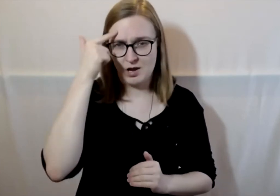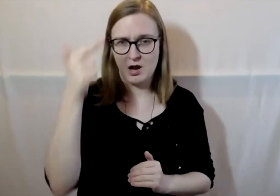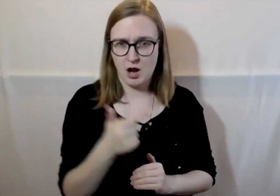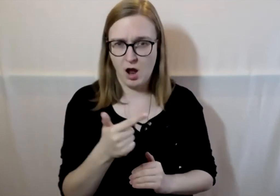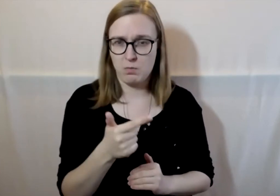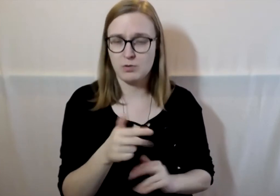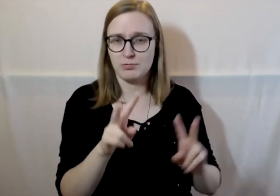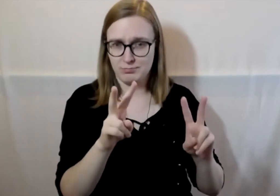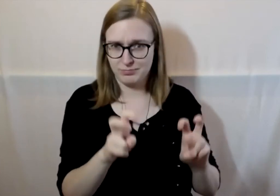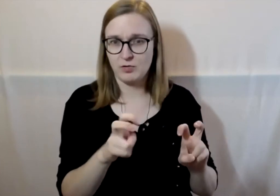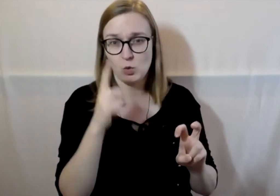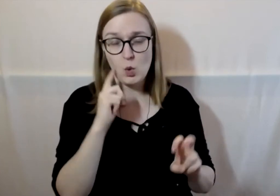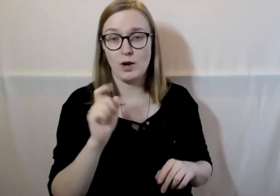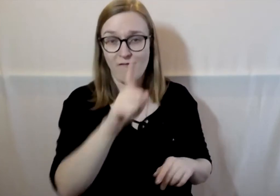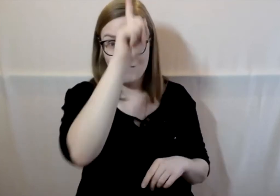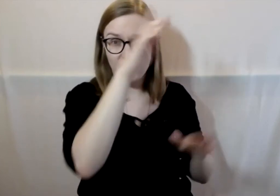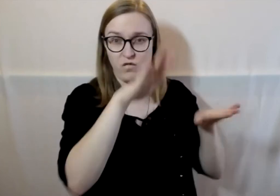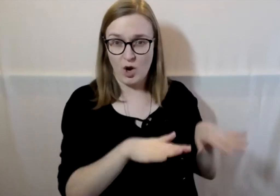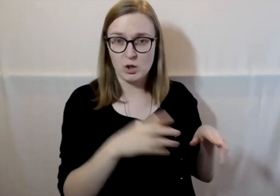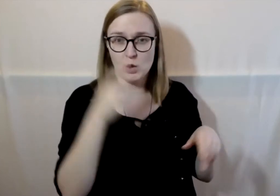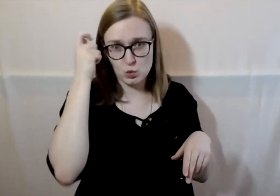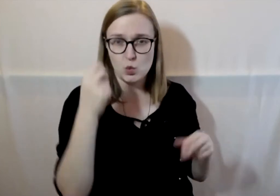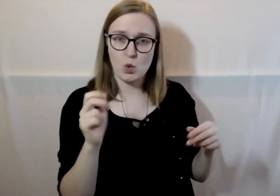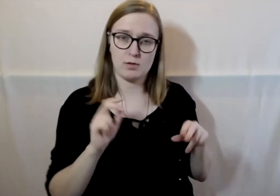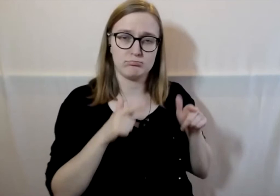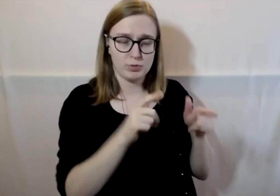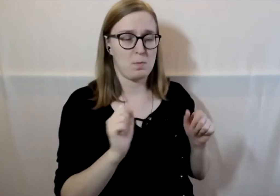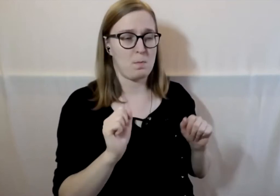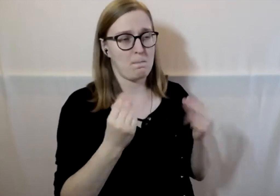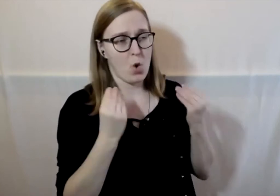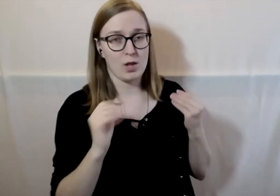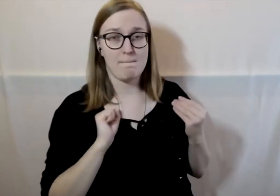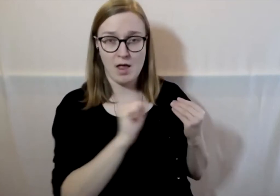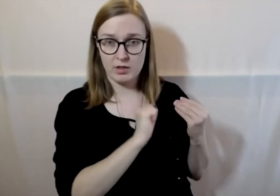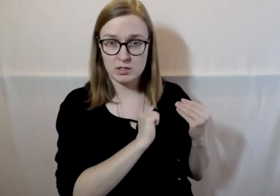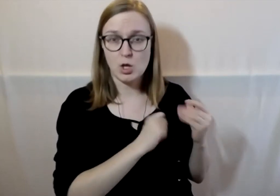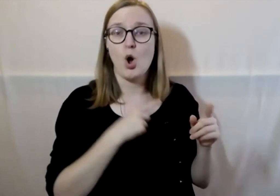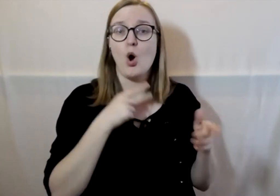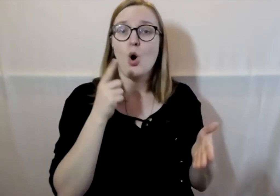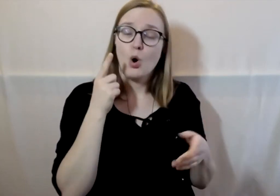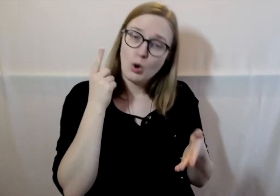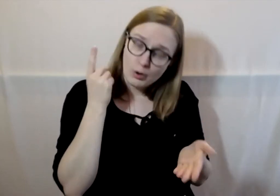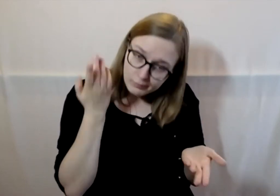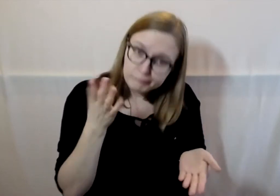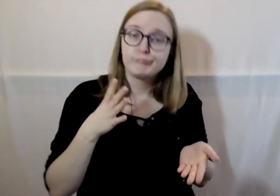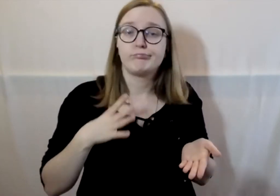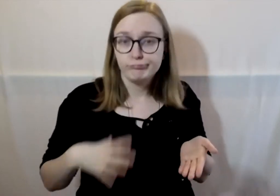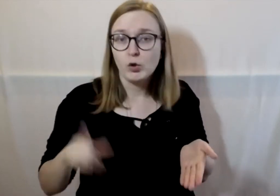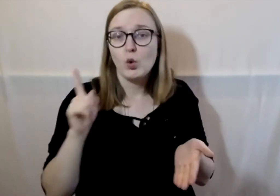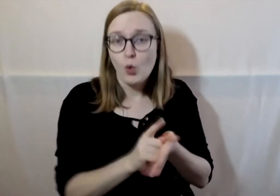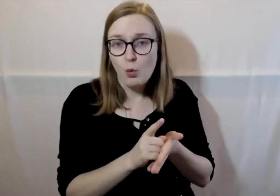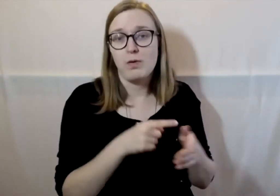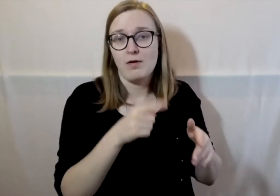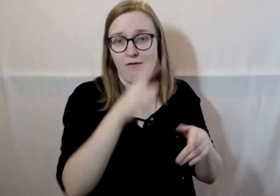should take as, let's say, transitional year to study in